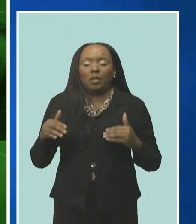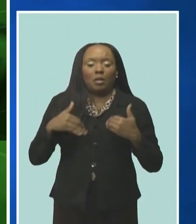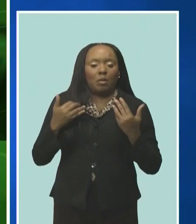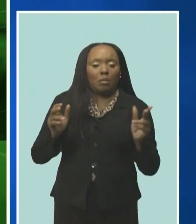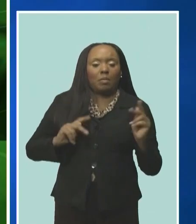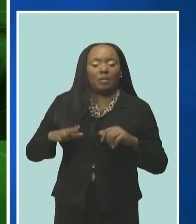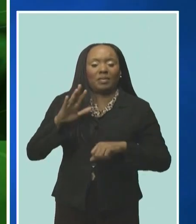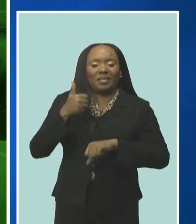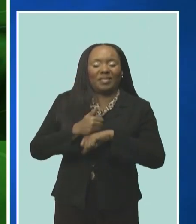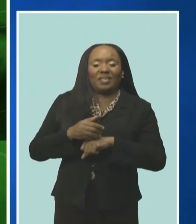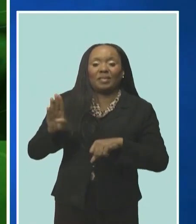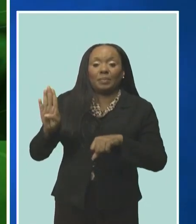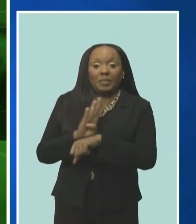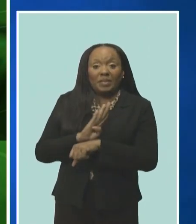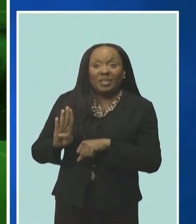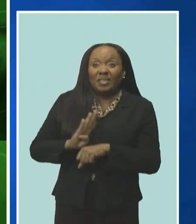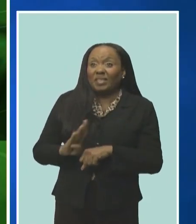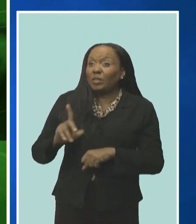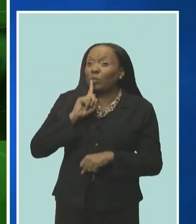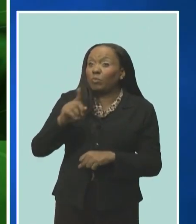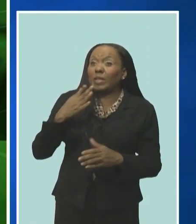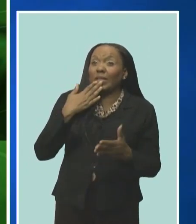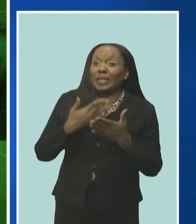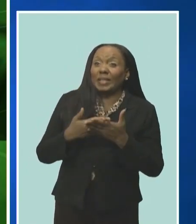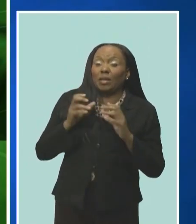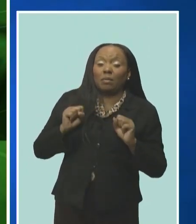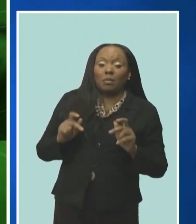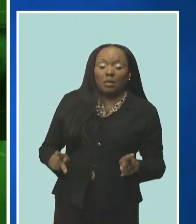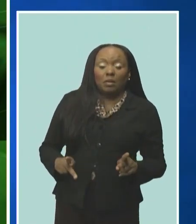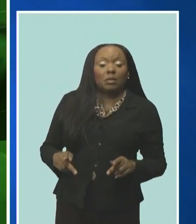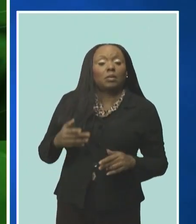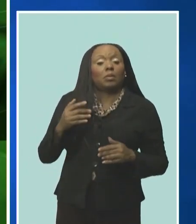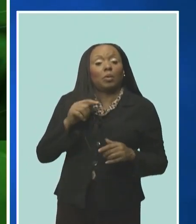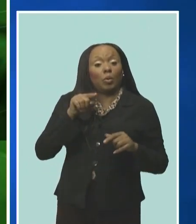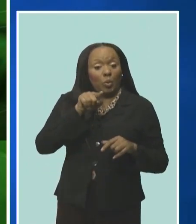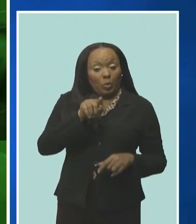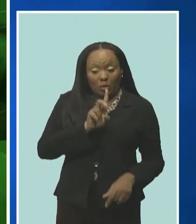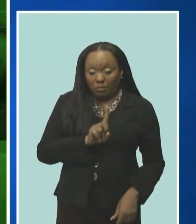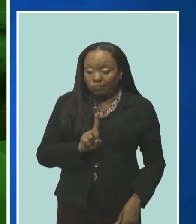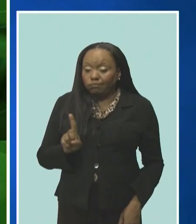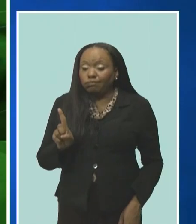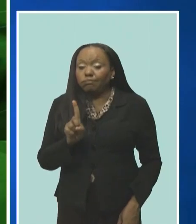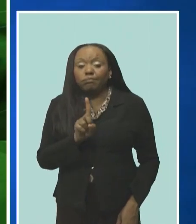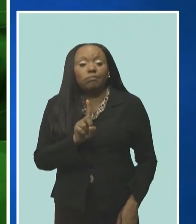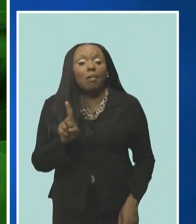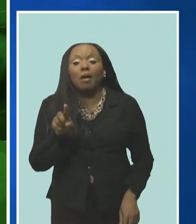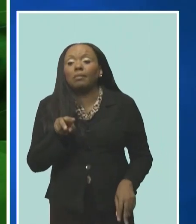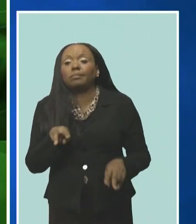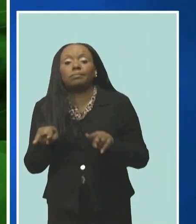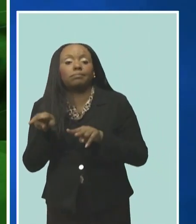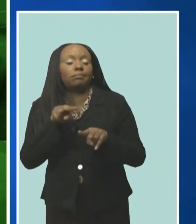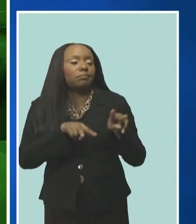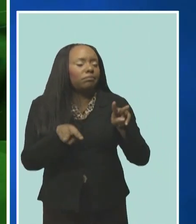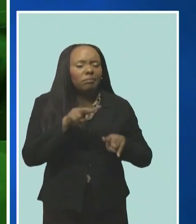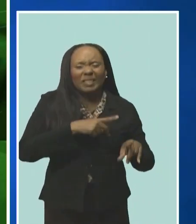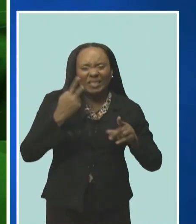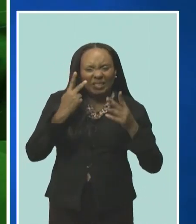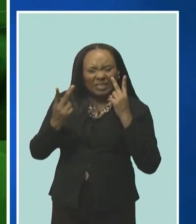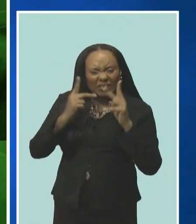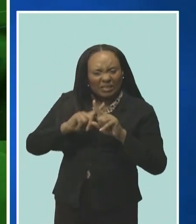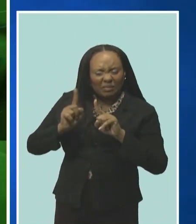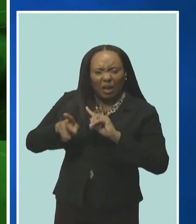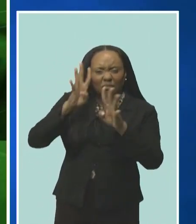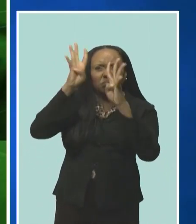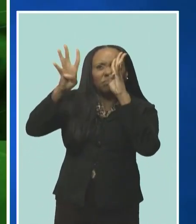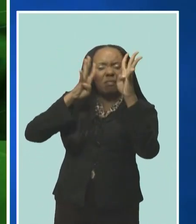people. And as you move around these booths that are on display this evening, you will see creativity at a level that you probably